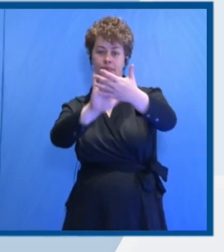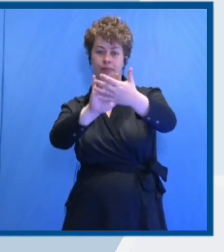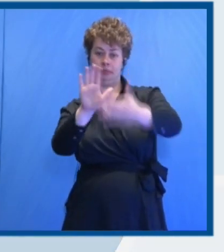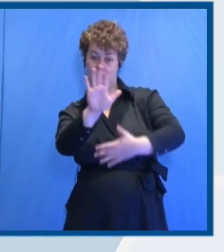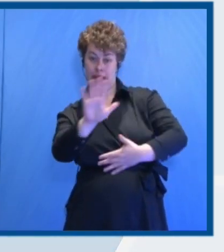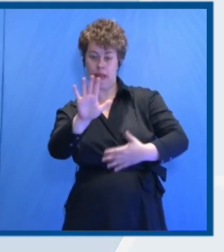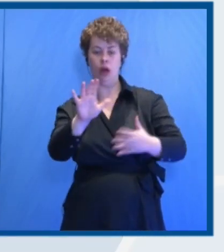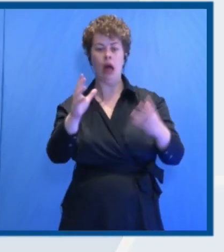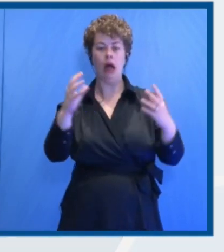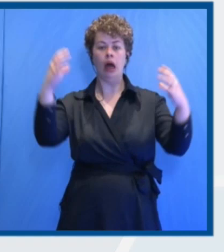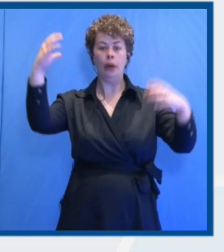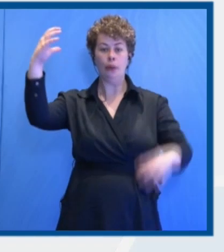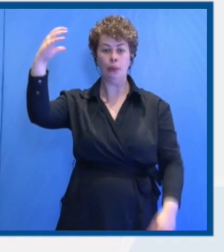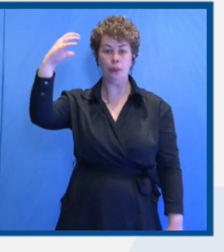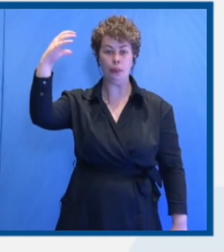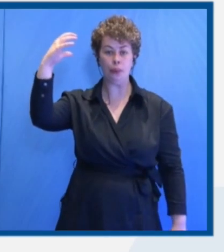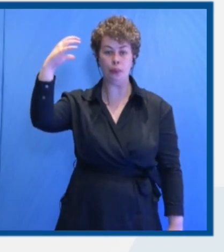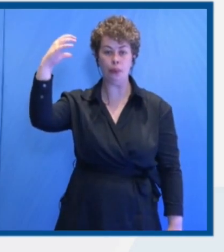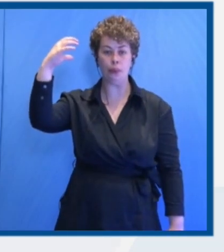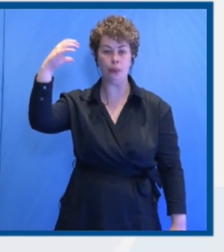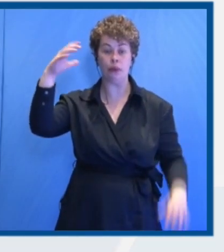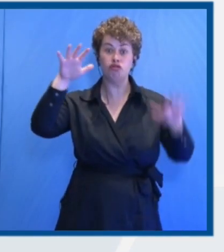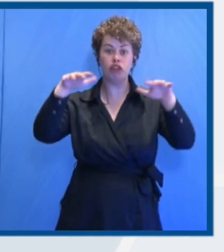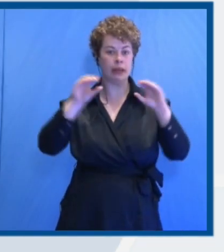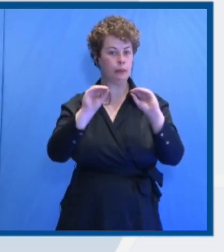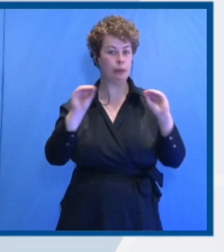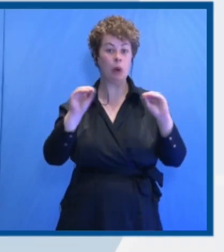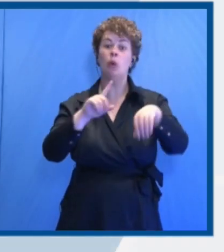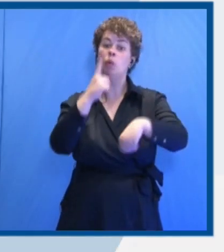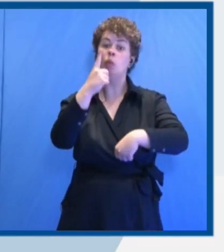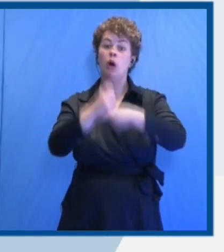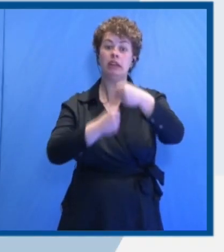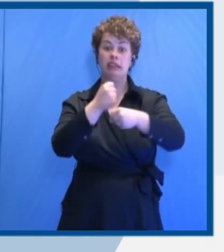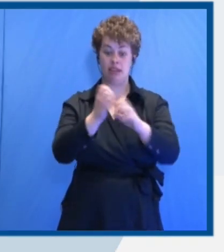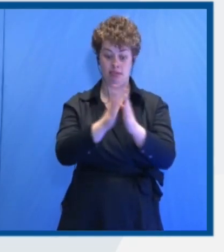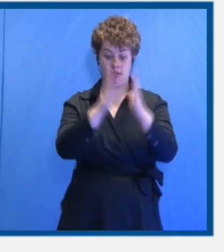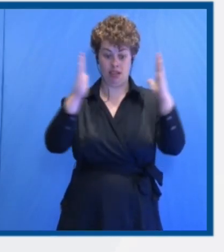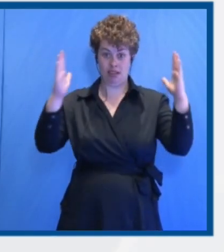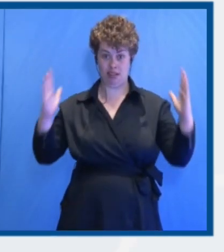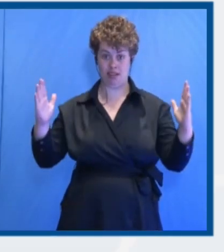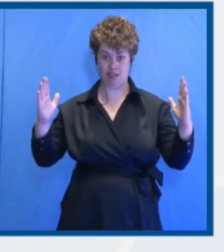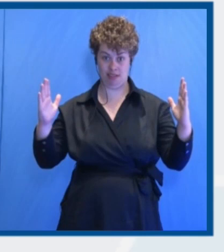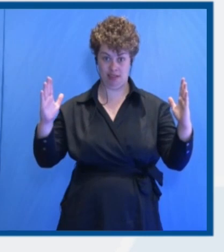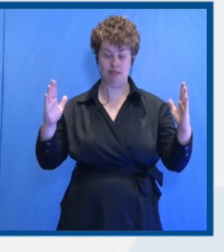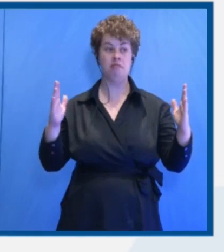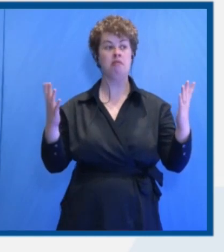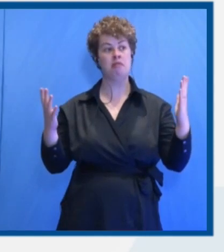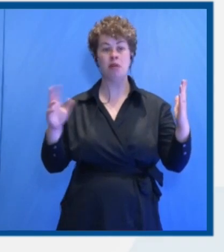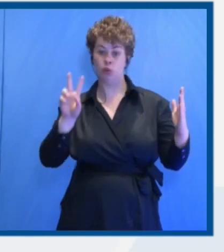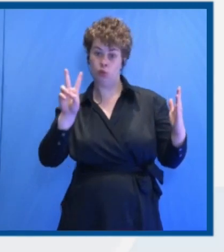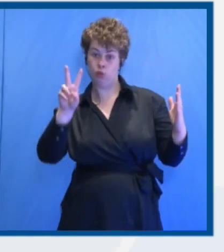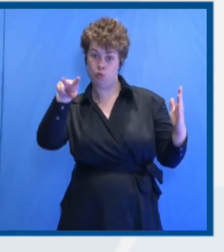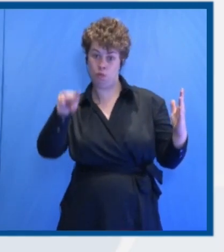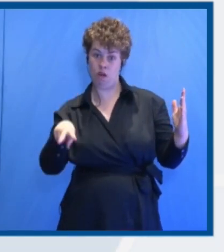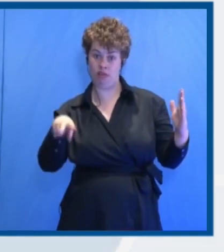11, 12 months of the year, you have sometimes just 2 months of rainfall. So you can imagine in